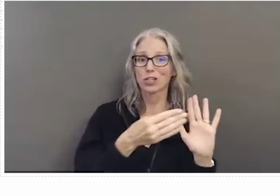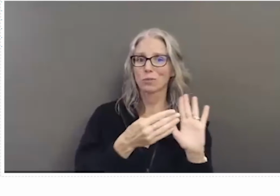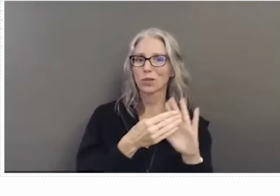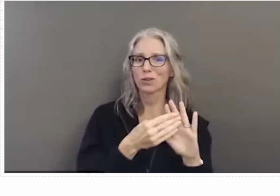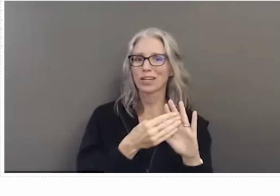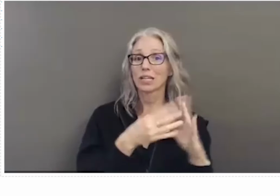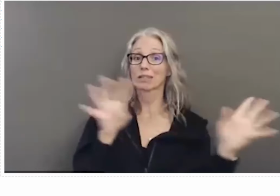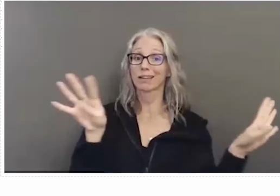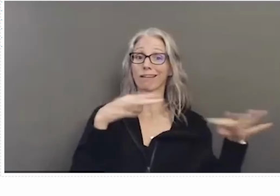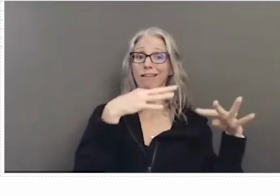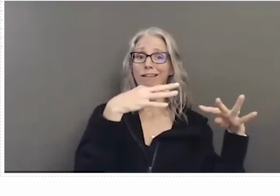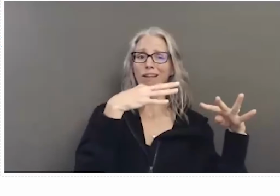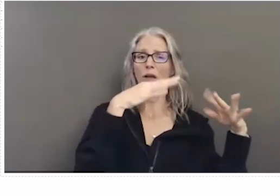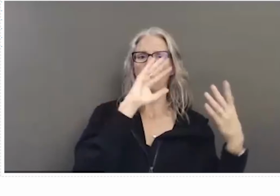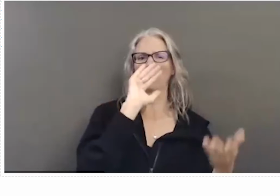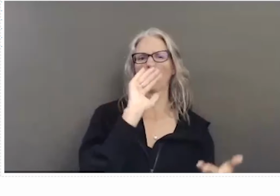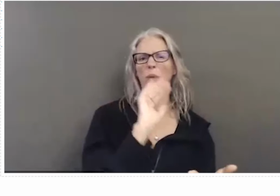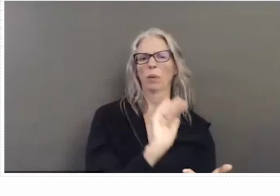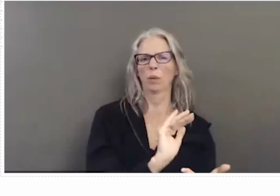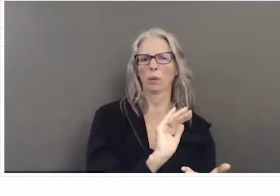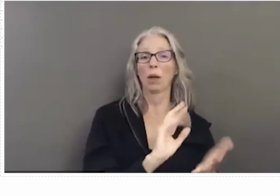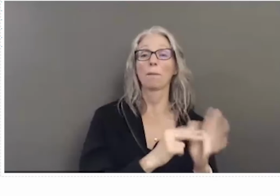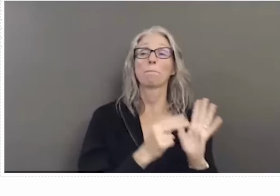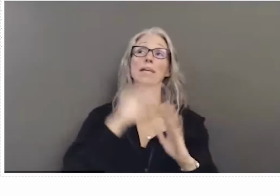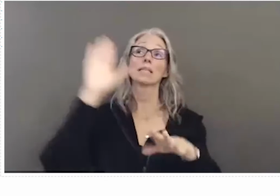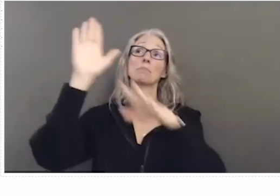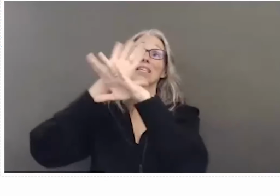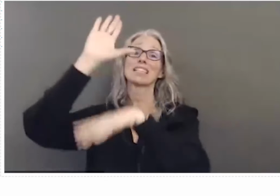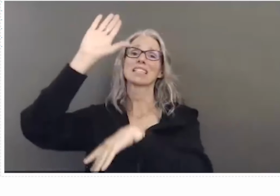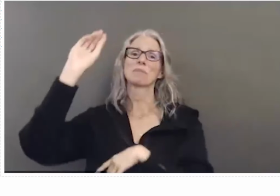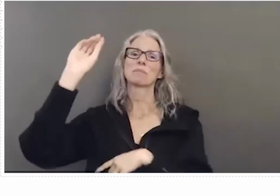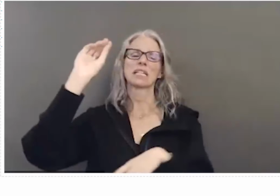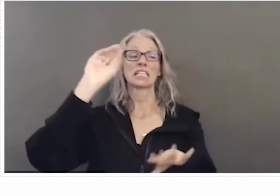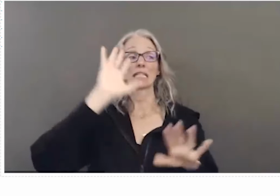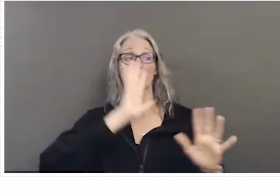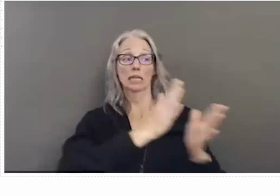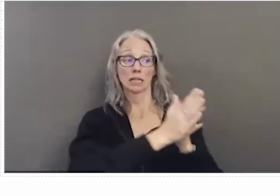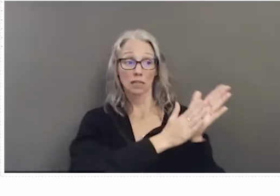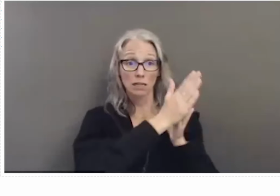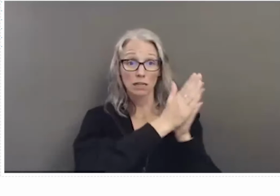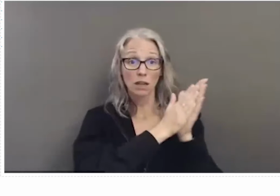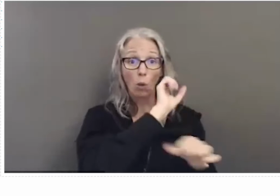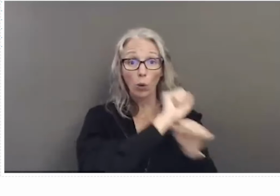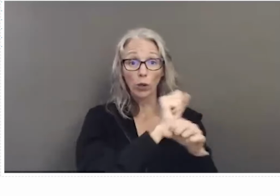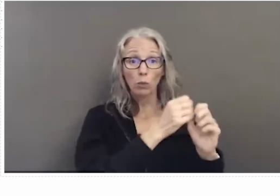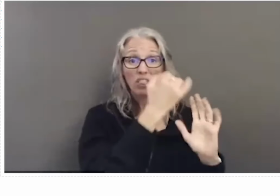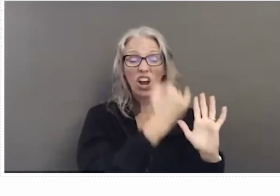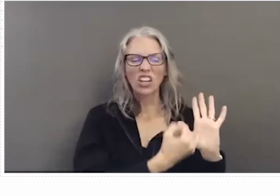evidence that corporate sponsors may be less interested in working with the arts in the future?